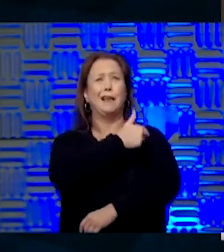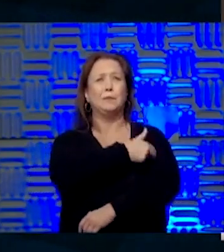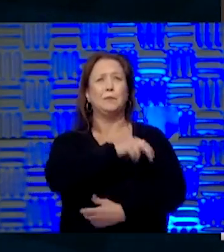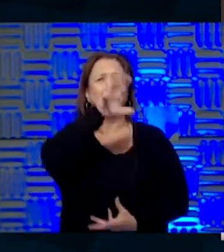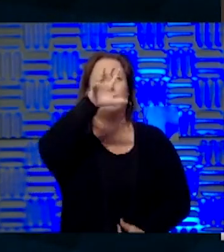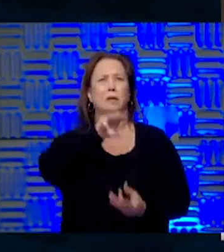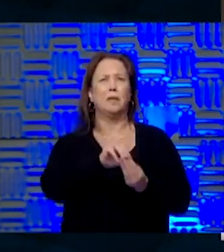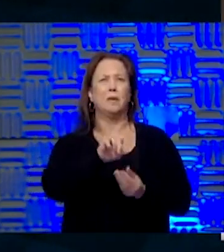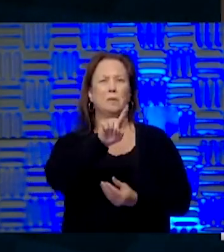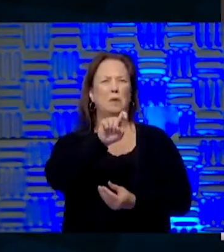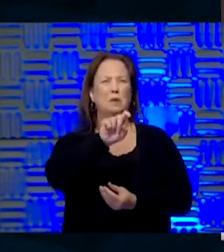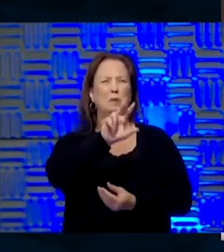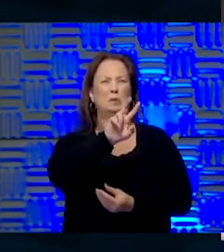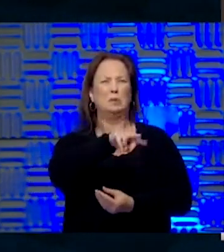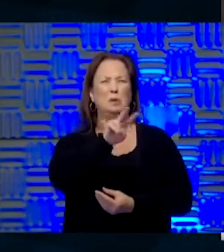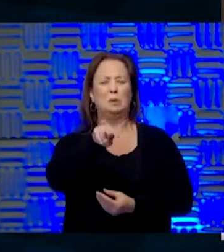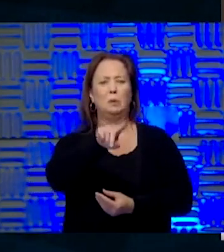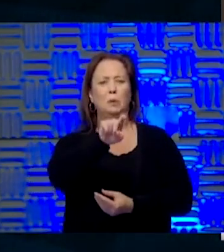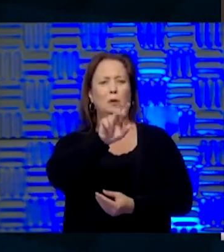122 or 3.